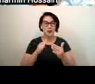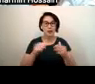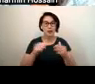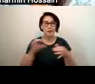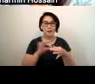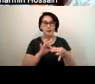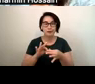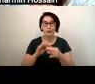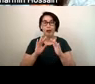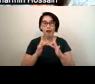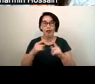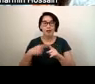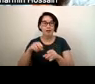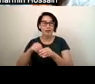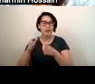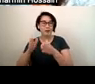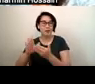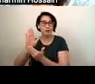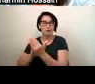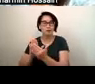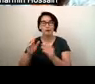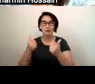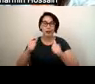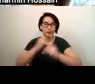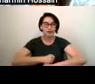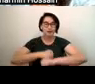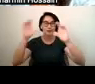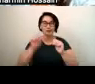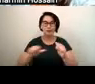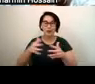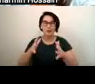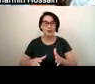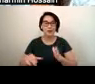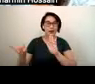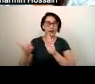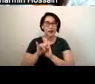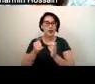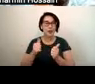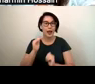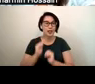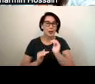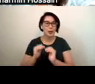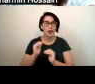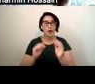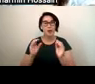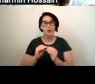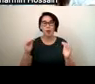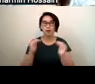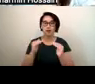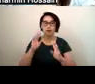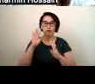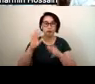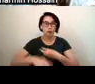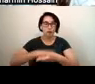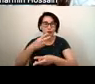and to build a more just and creative world where our experiences are affirmed, our leadership is valued, and all of us have the